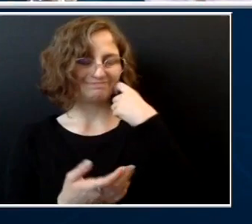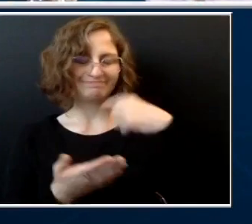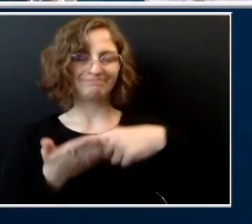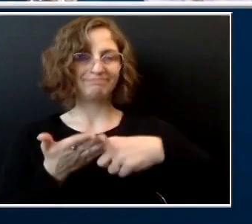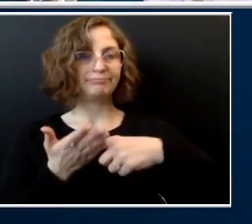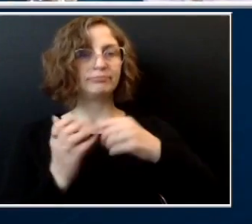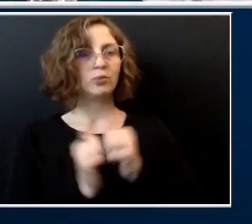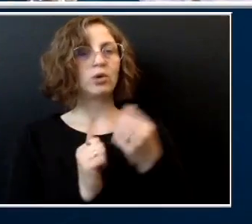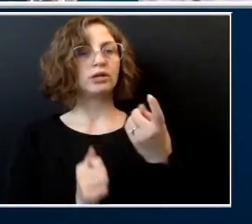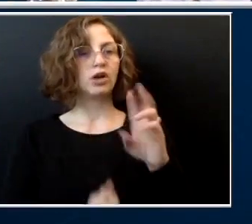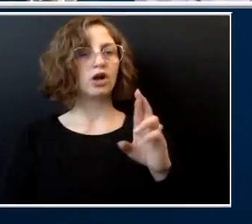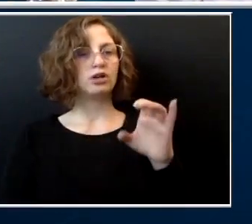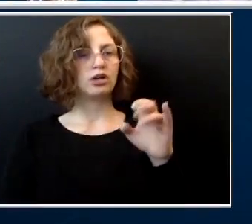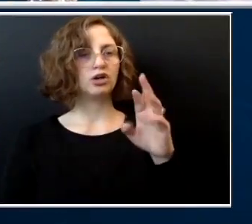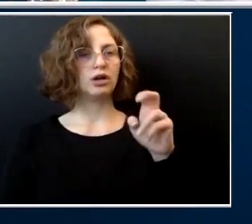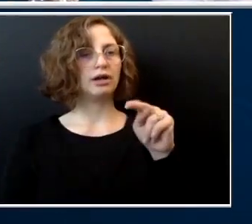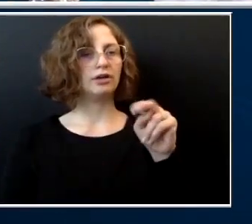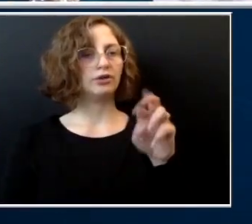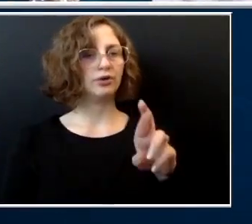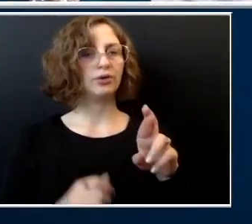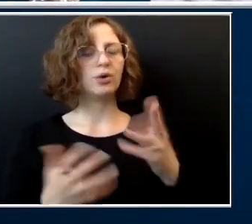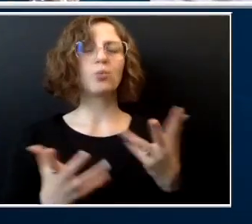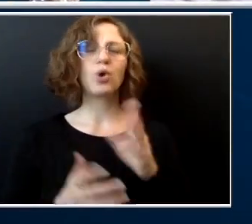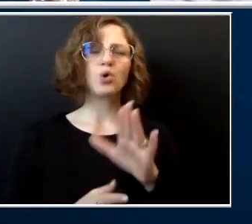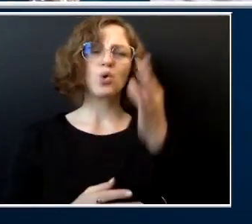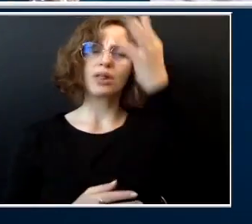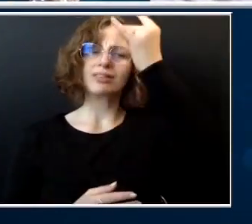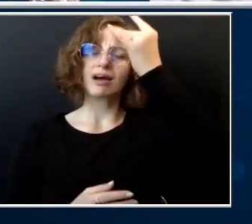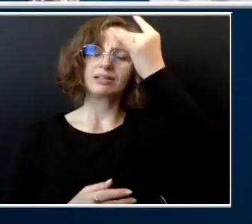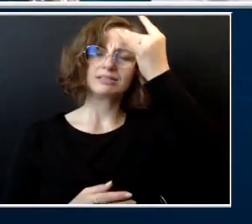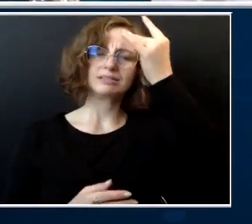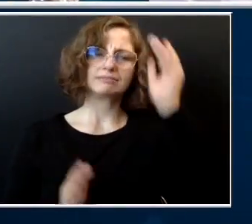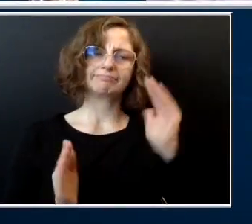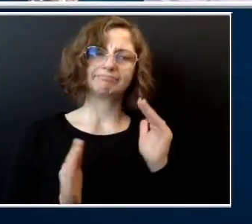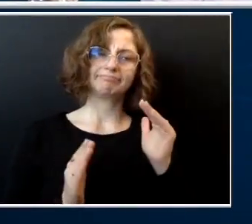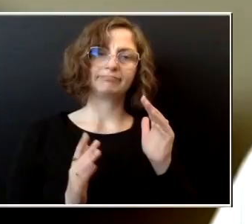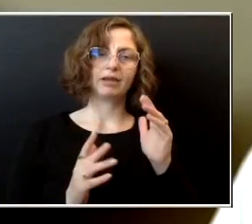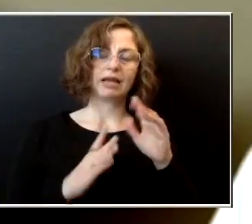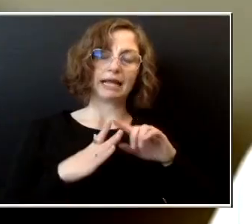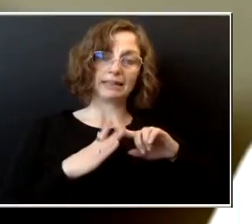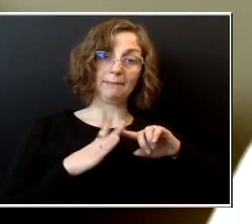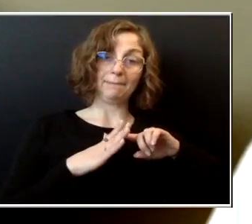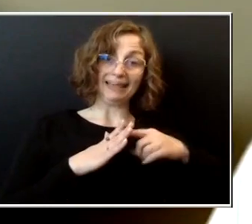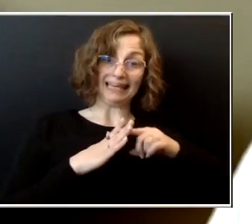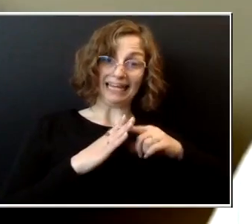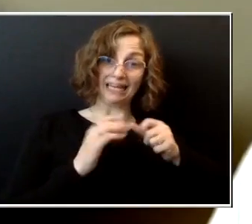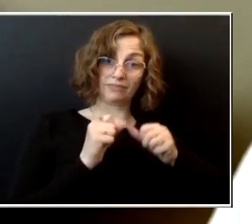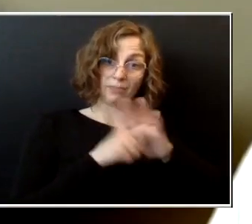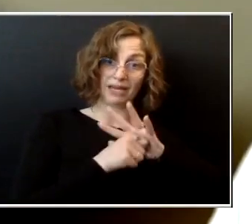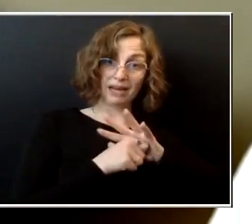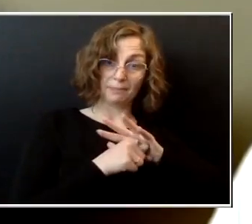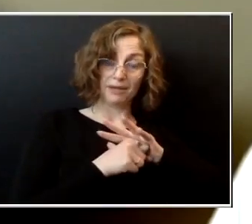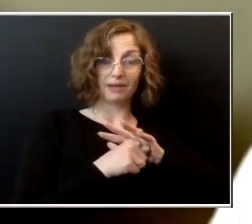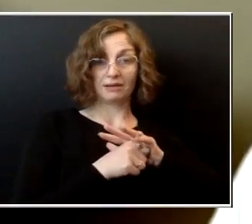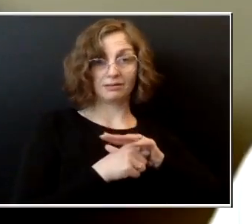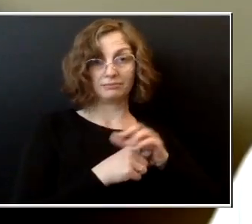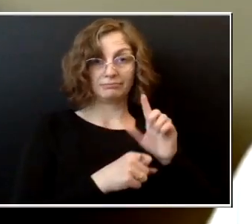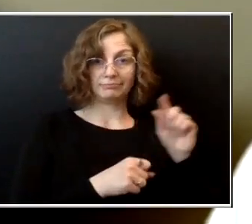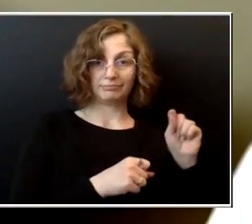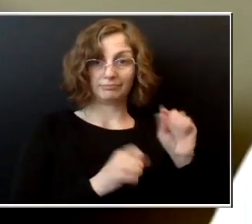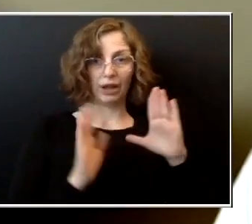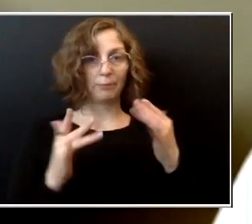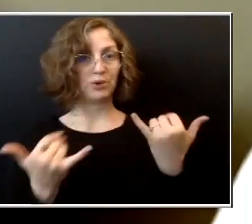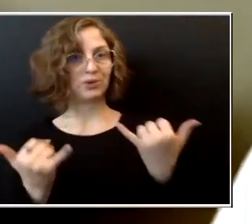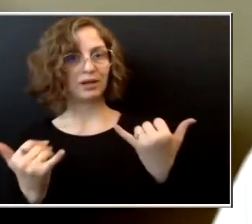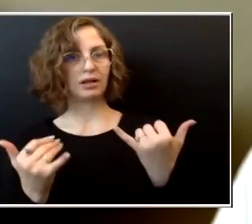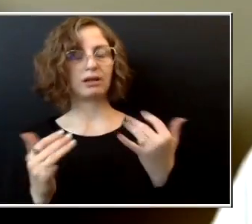you have about the beginnings of the pandemic and where we are today. Yeah, there's so many thoughts, and